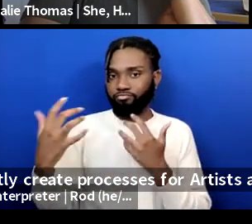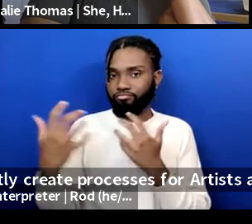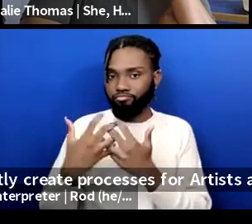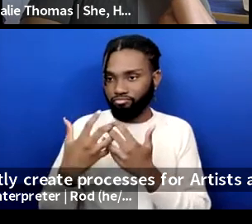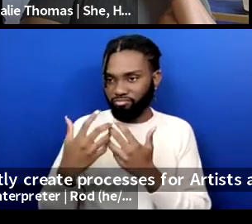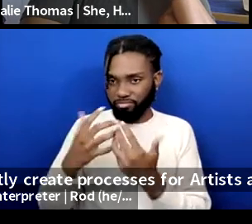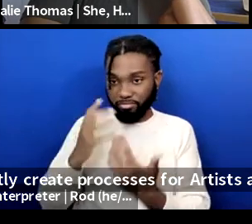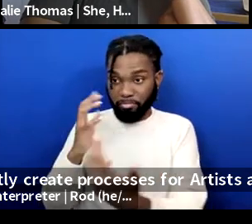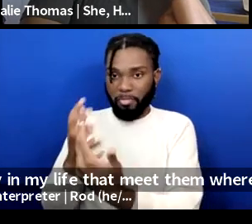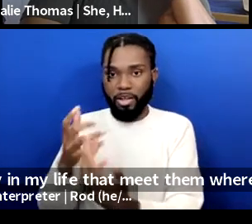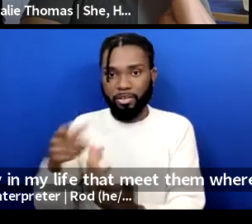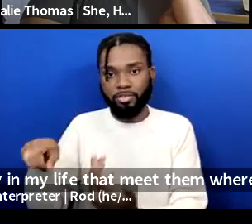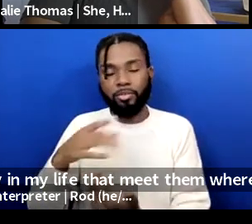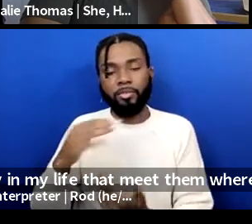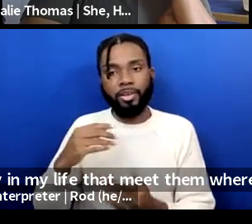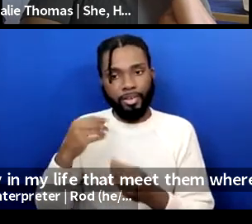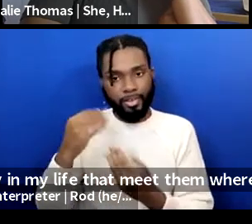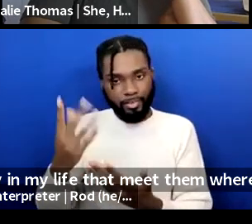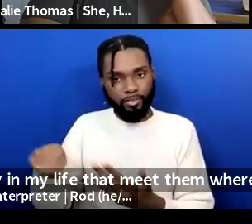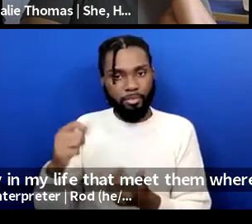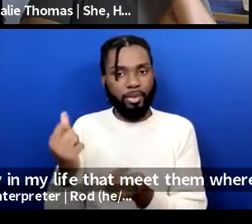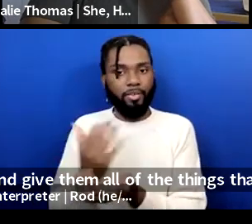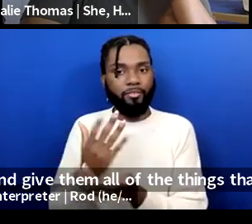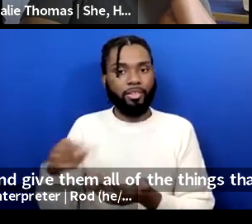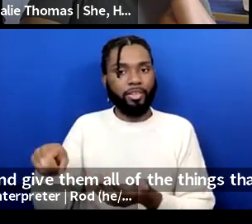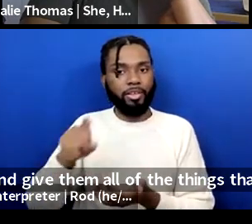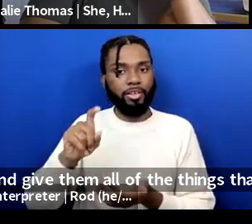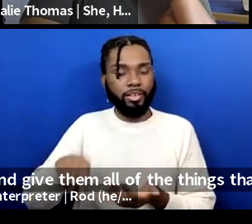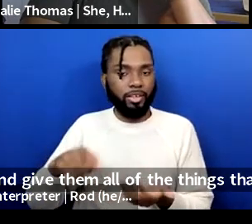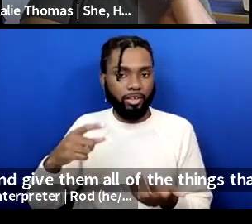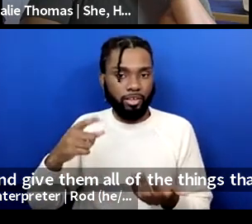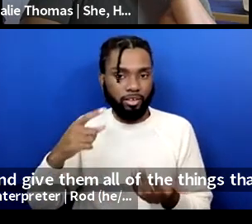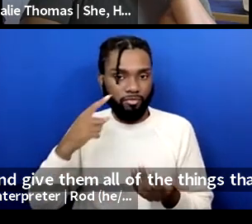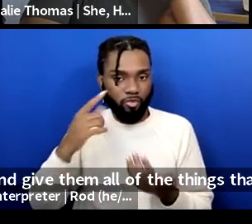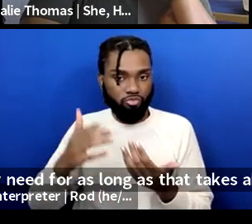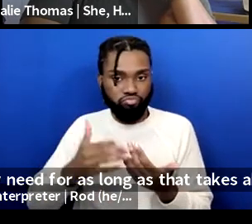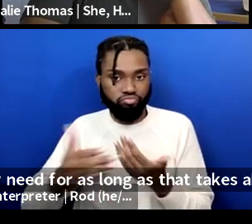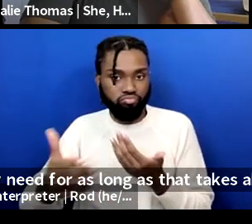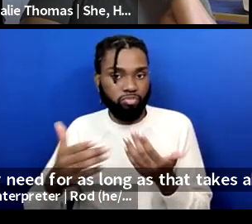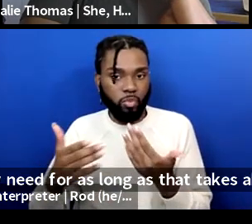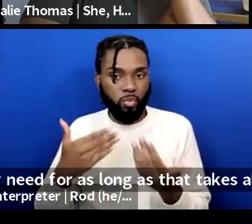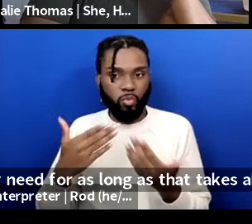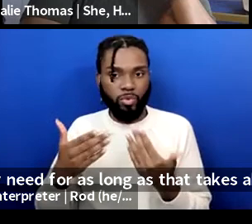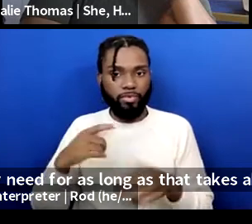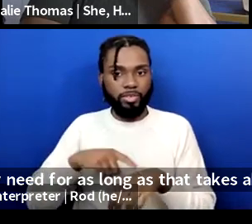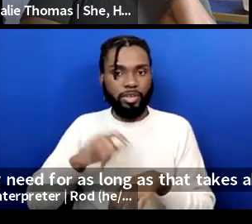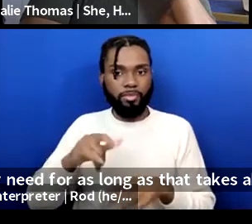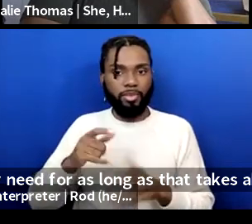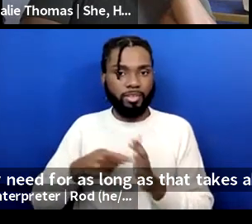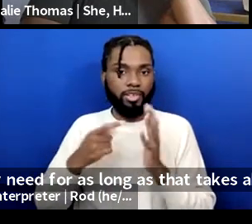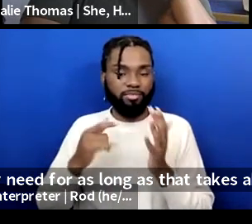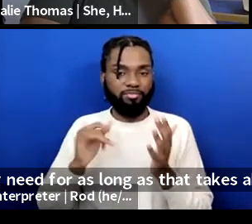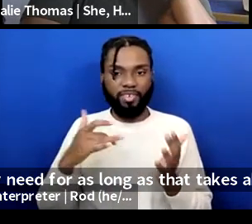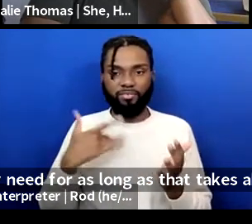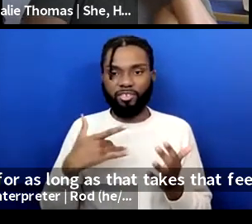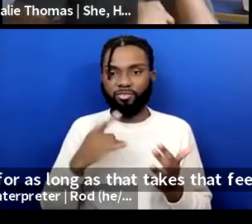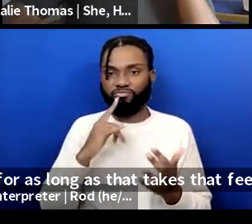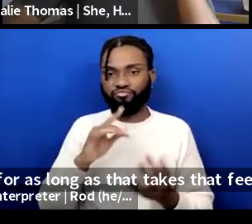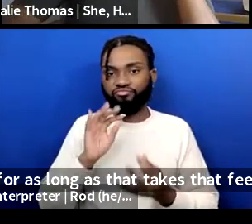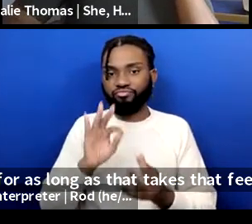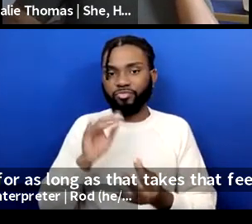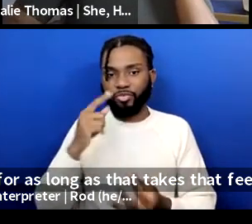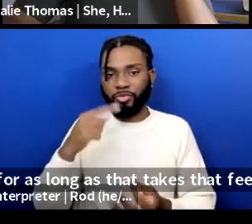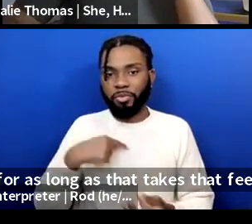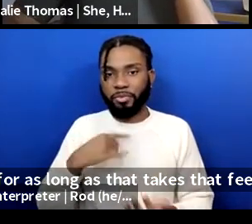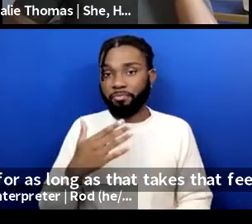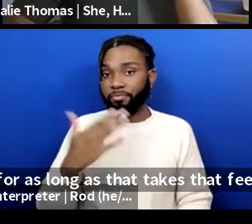them all of the things that they need for as long as that takes. That feels so to me. But